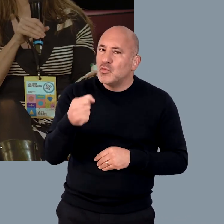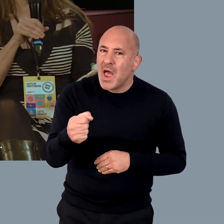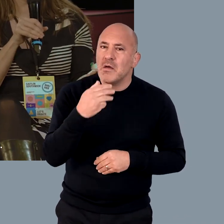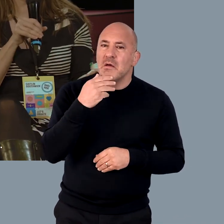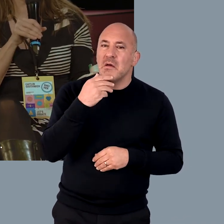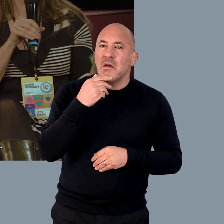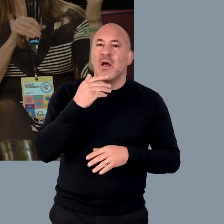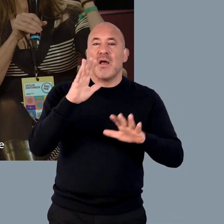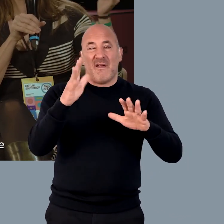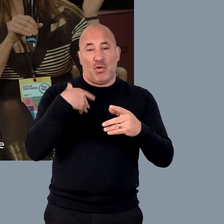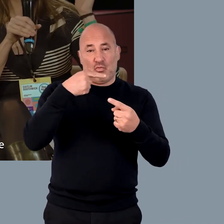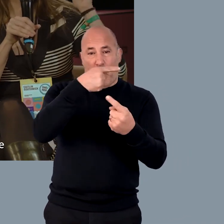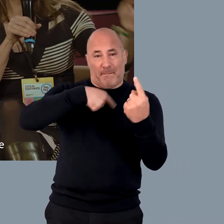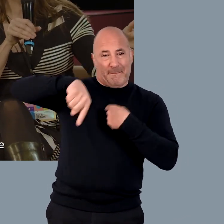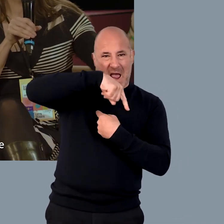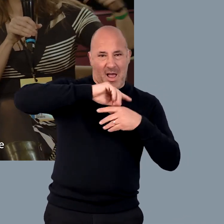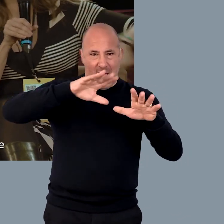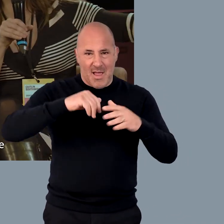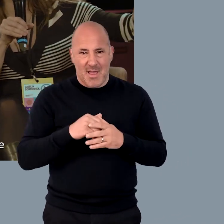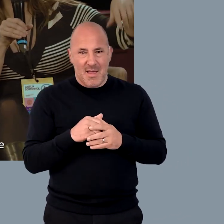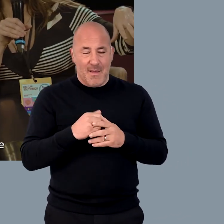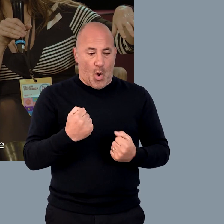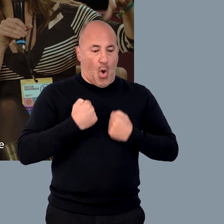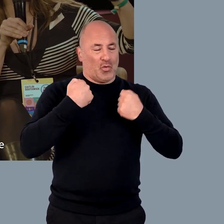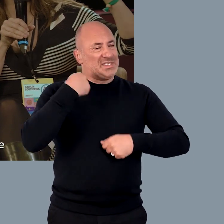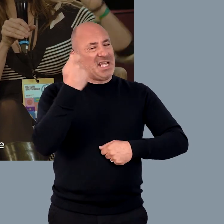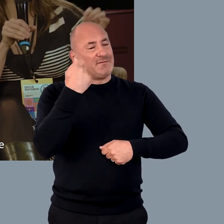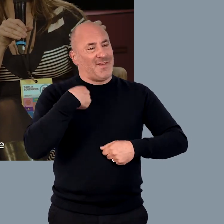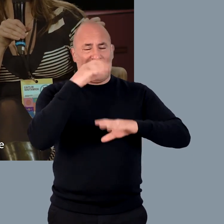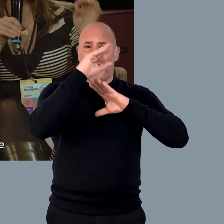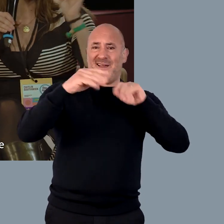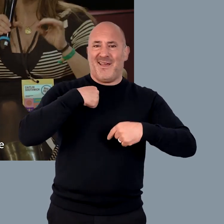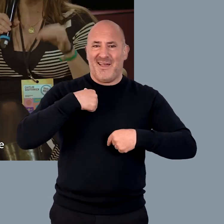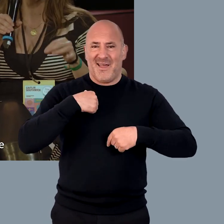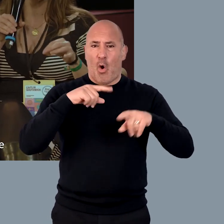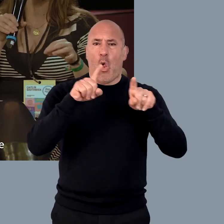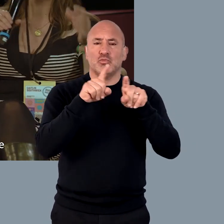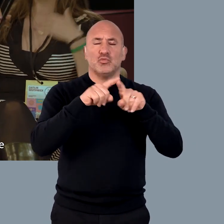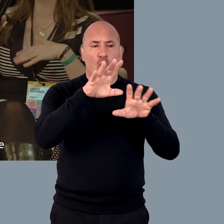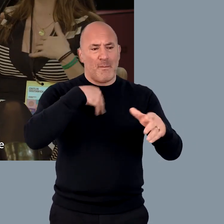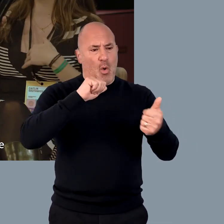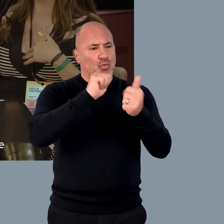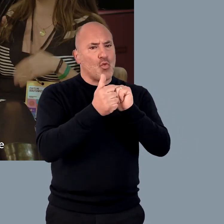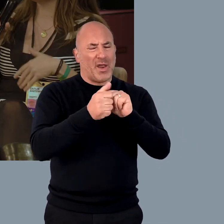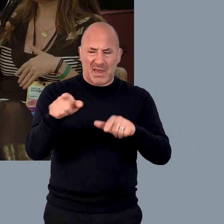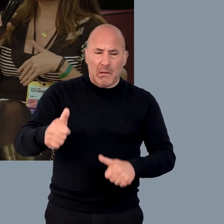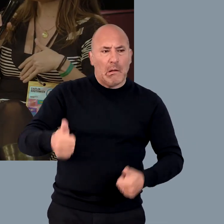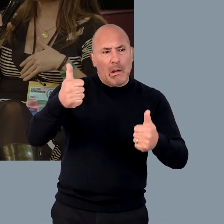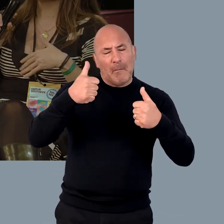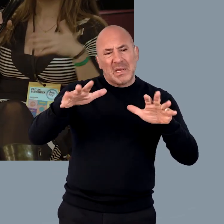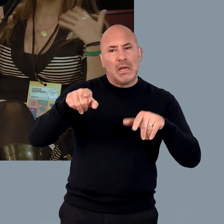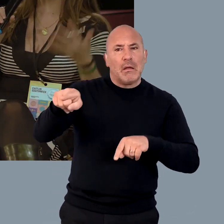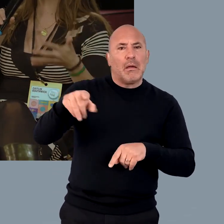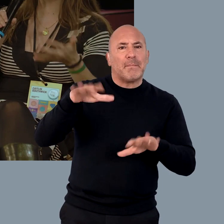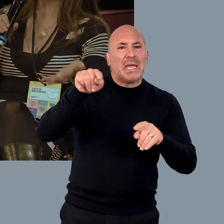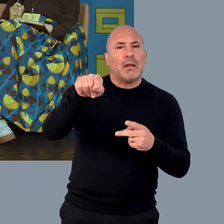learning opportunity for people. But I think even the kind of circling back, looking at how you can not only celebrate your own